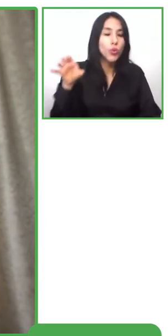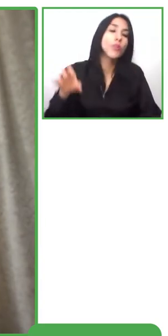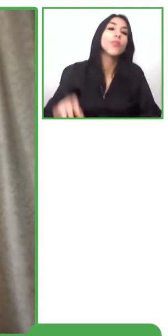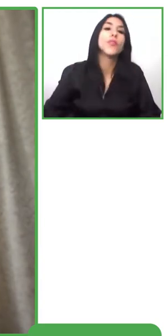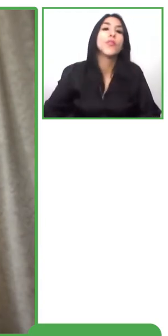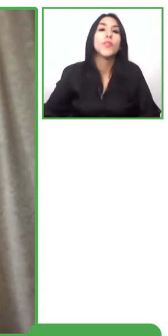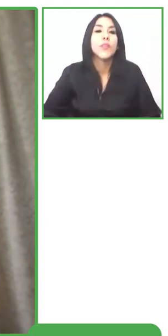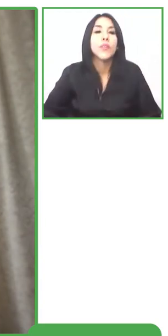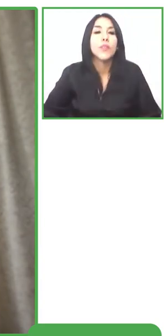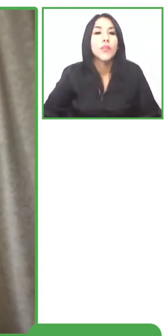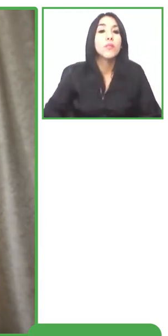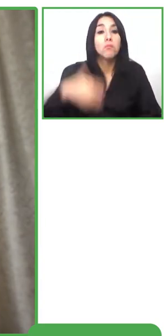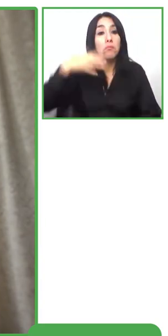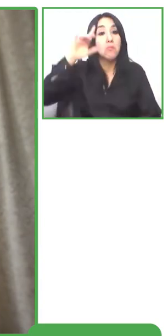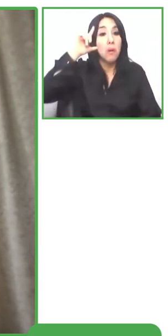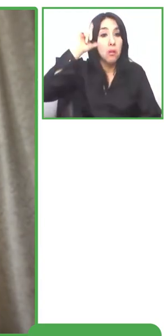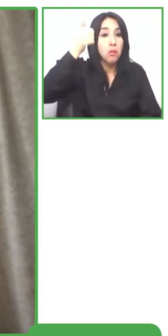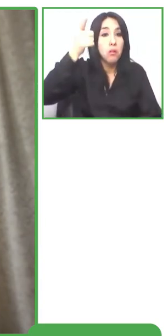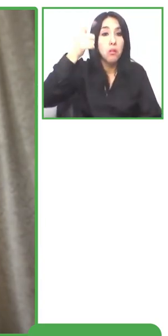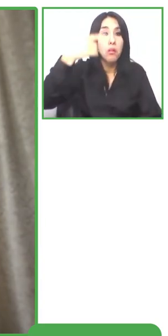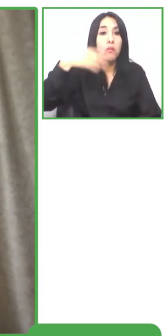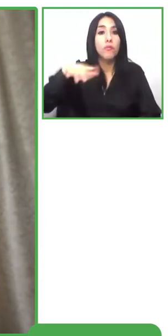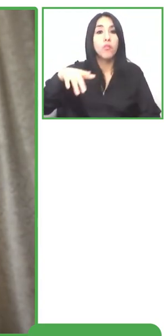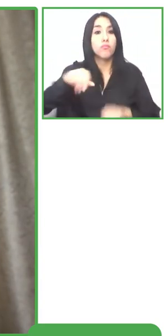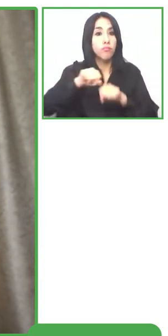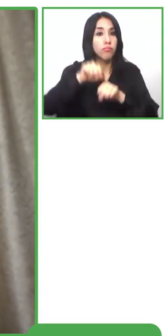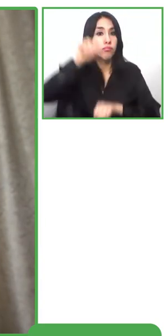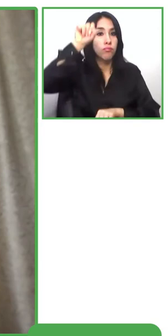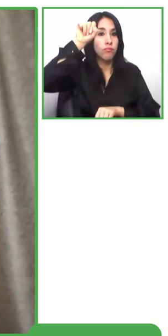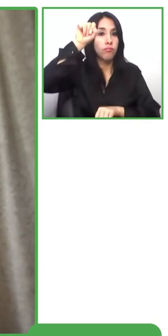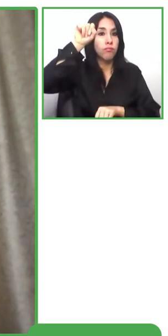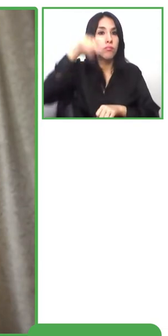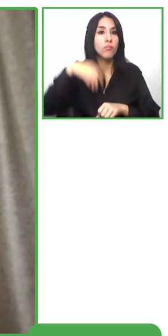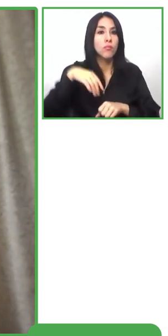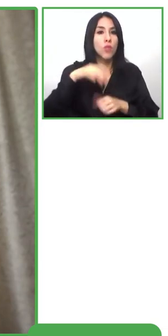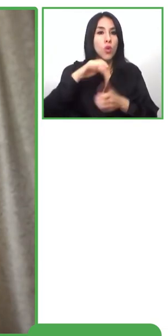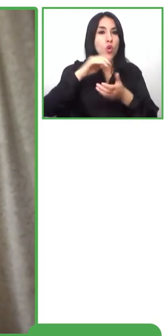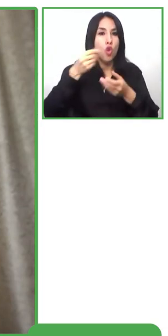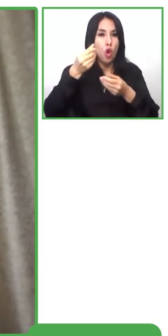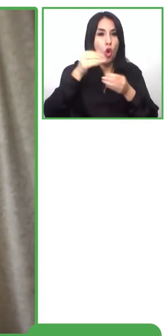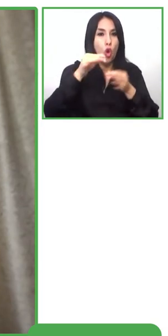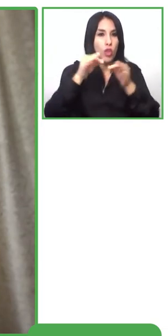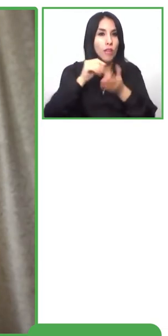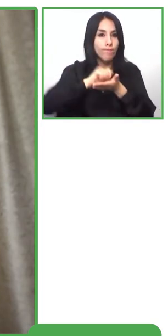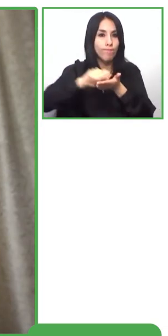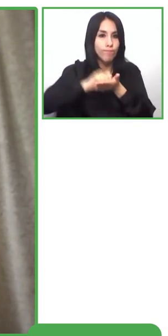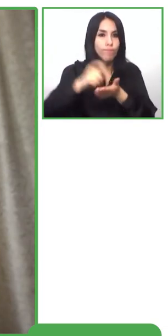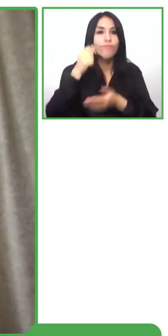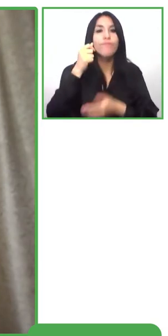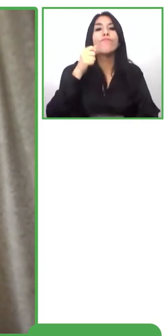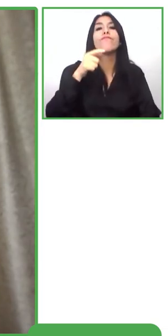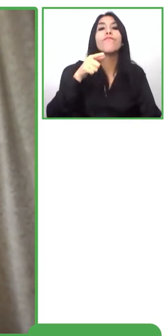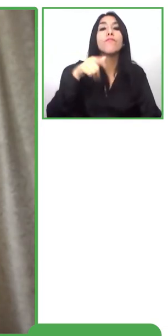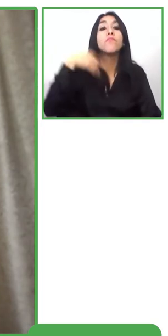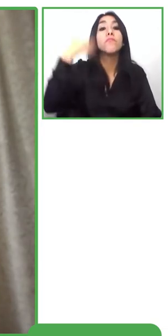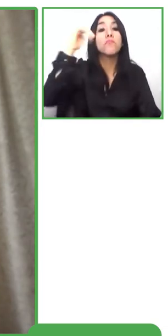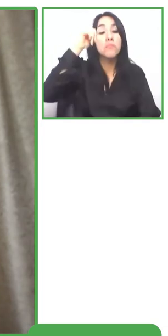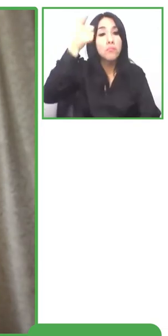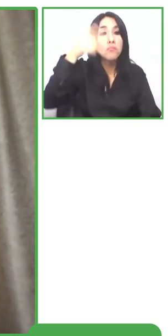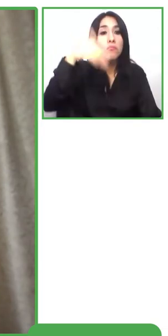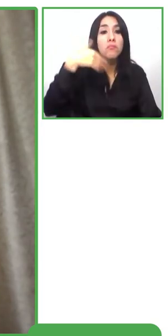his bachelor's education in accountability and finance at Purdue University, he moved to Jamaica